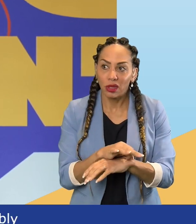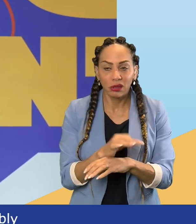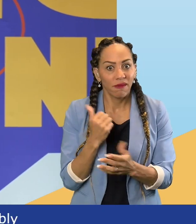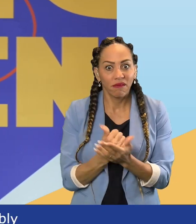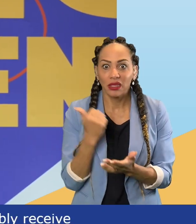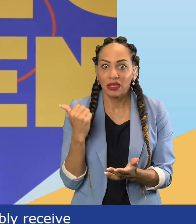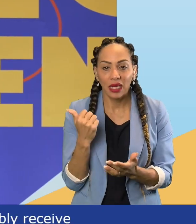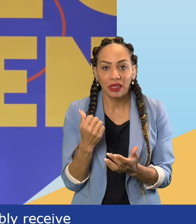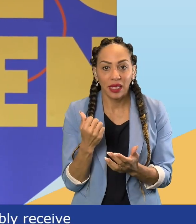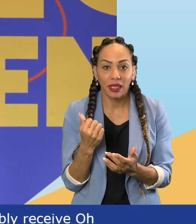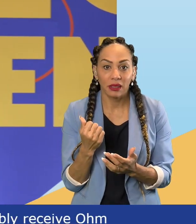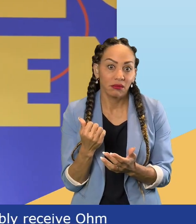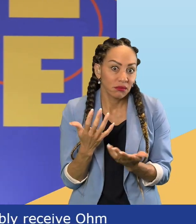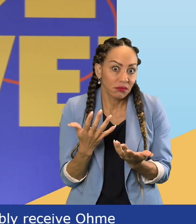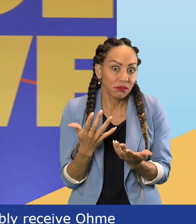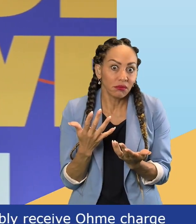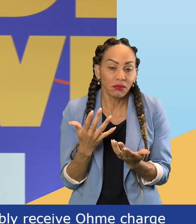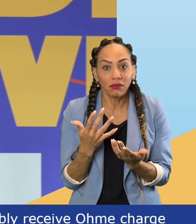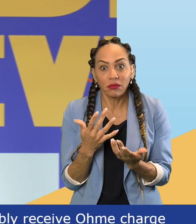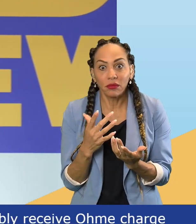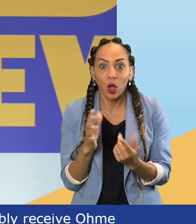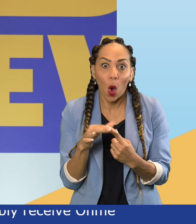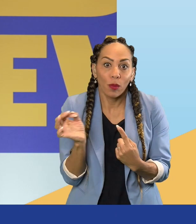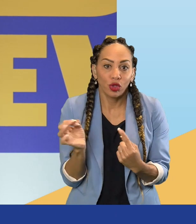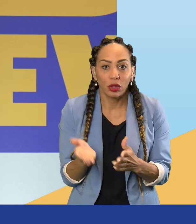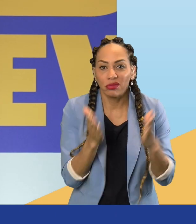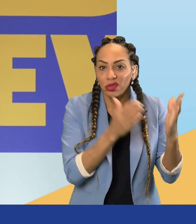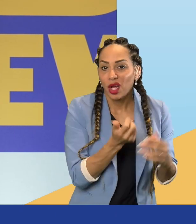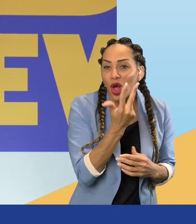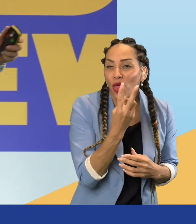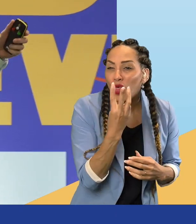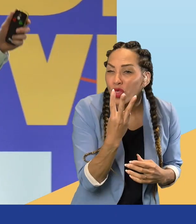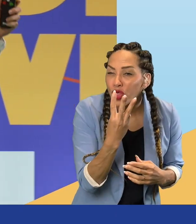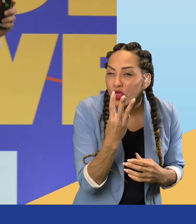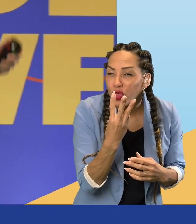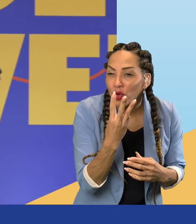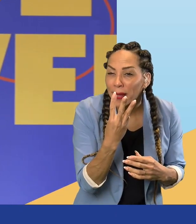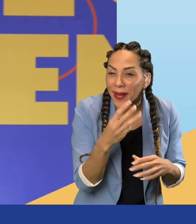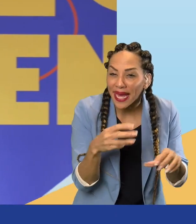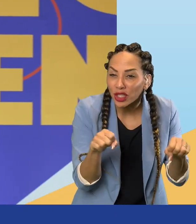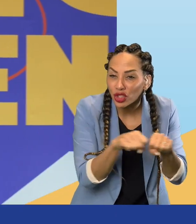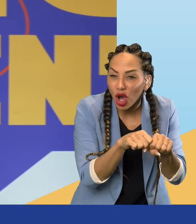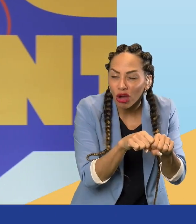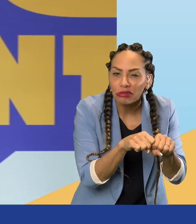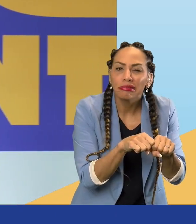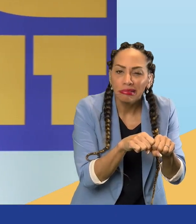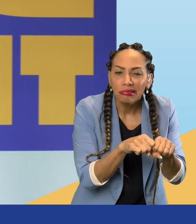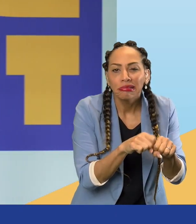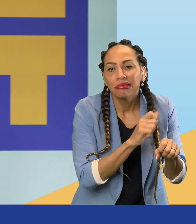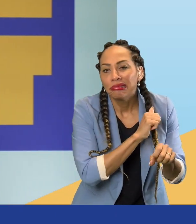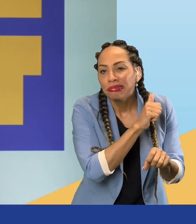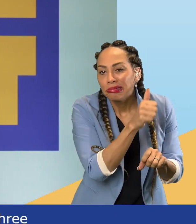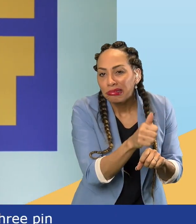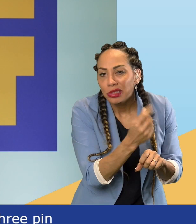the other hand, a 3-pin plug, that would take around about 24 hours to fully charge a car. So not something you want to rely on long term, in my